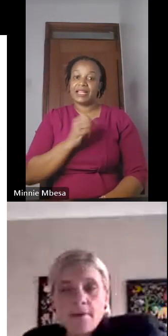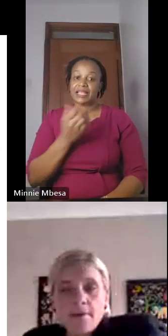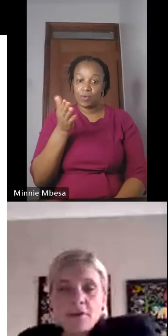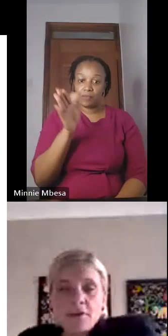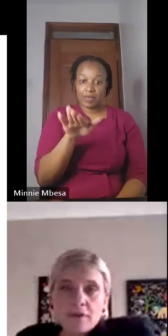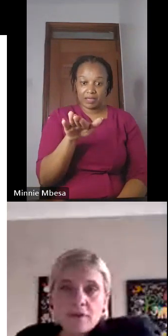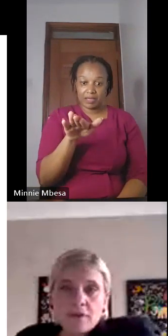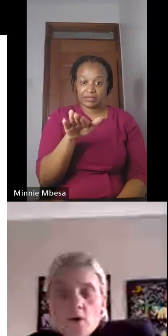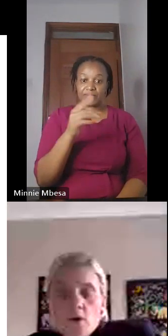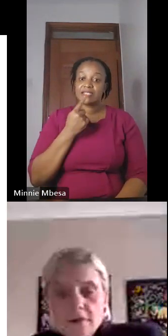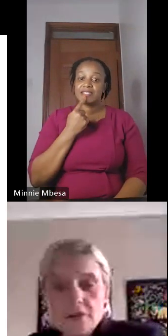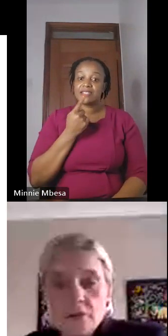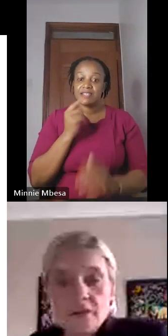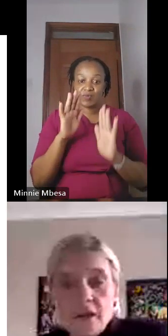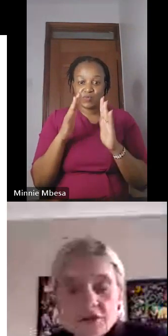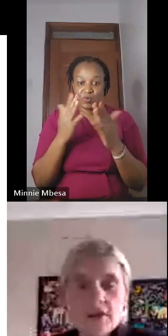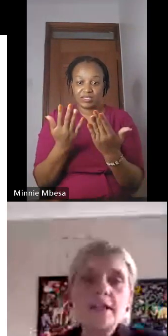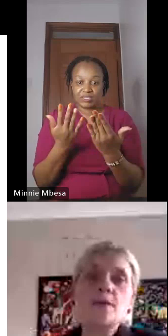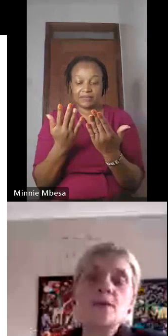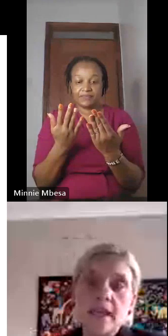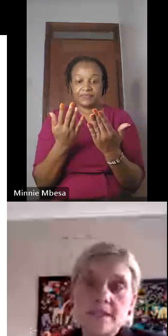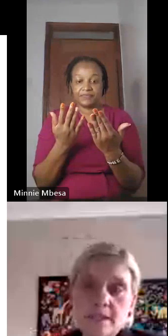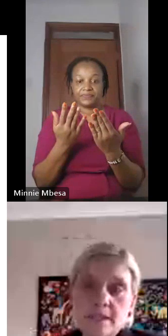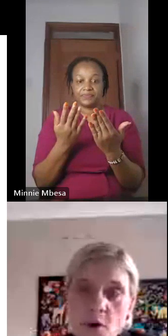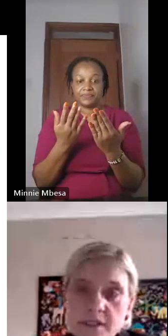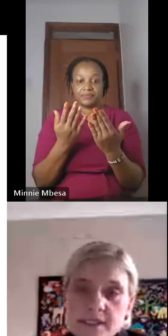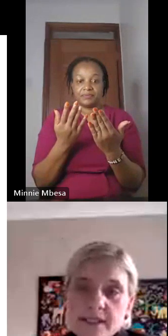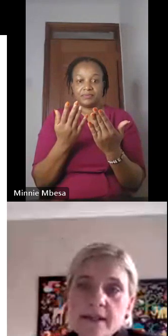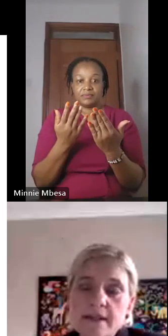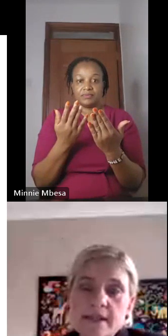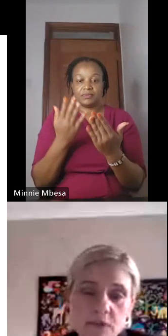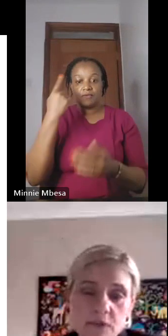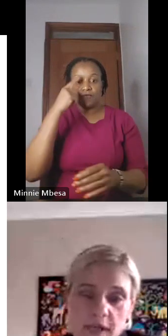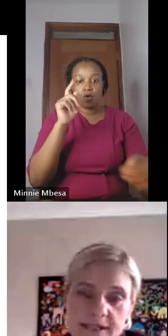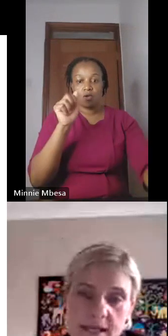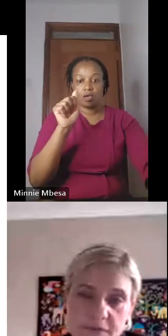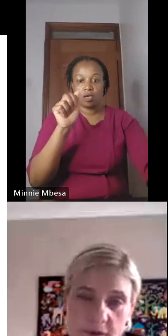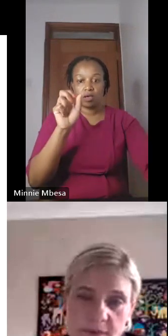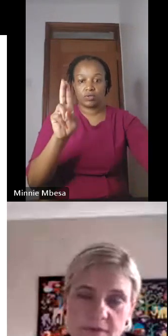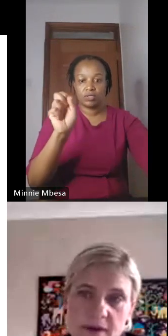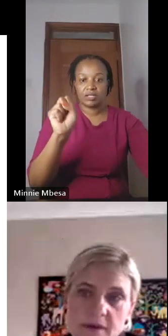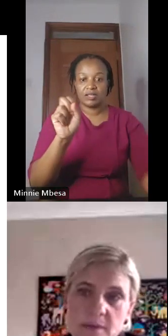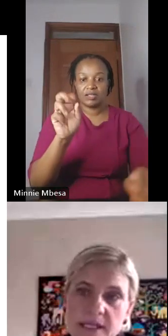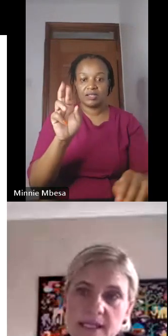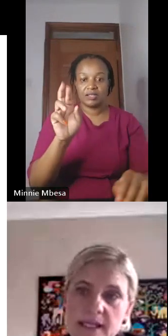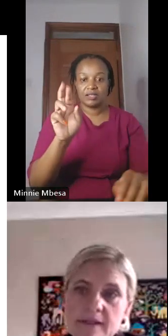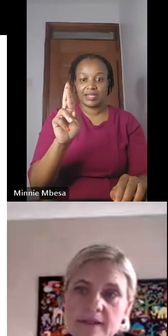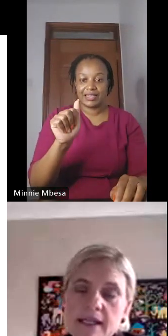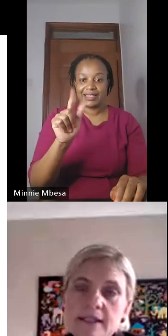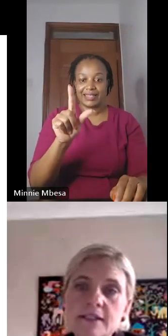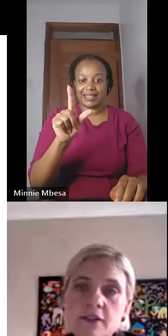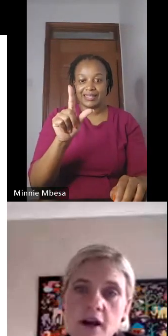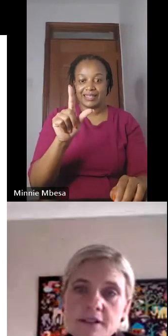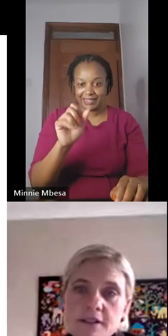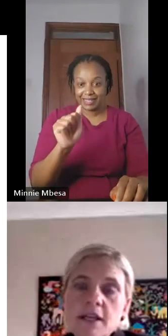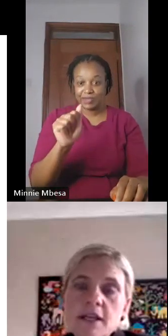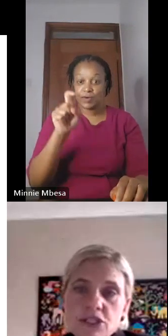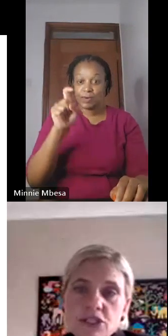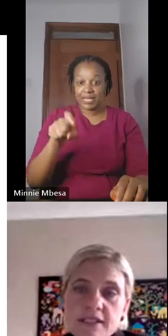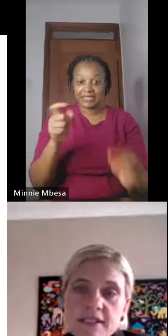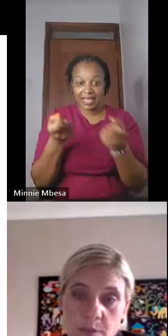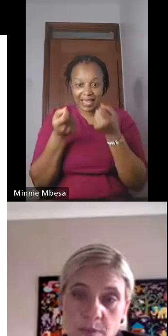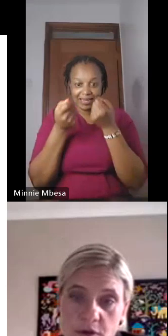saying, for so the Australia Awards, it's important that you understand from the very beginning that it's